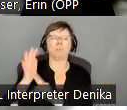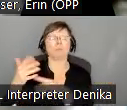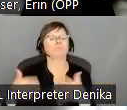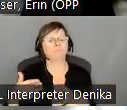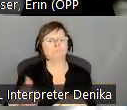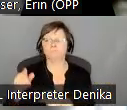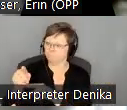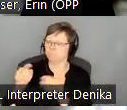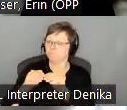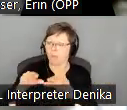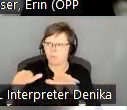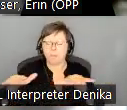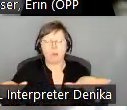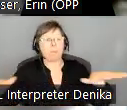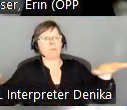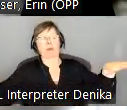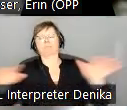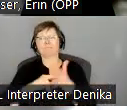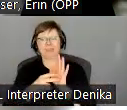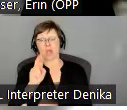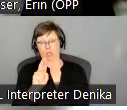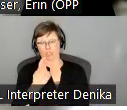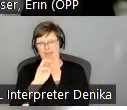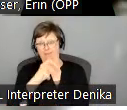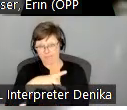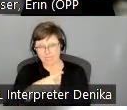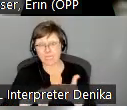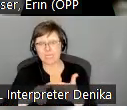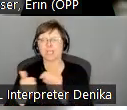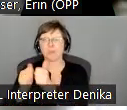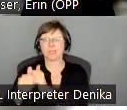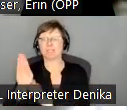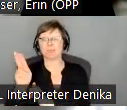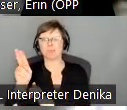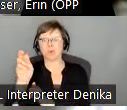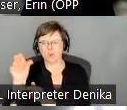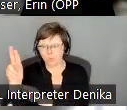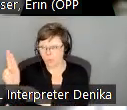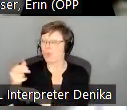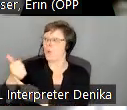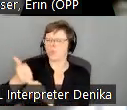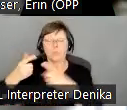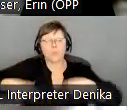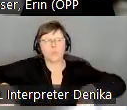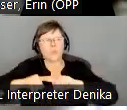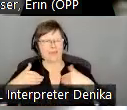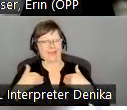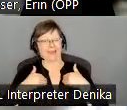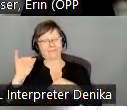expanded, and we connected with the CNPEA and the Competition Bureau to form the Canadian Anti-Fraud Centre. So the OPP is